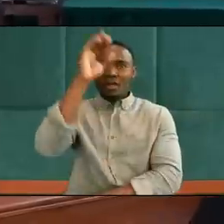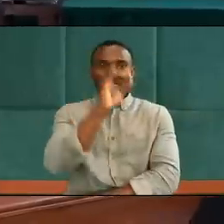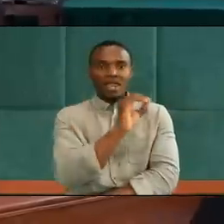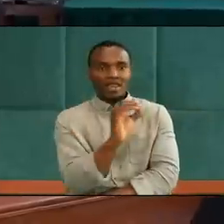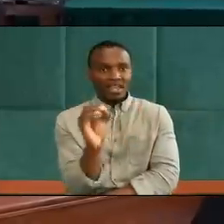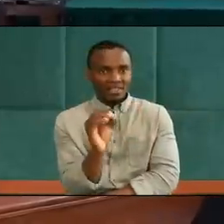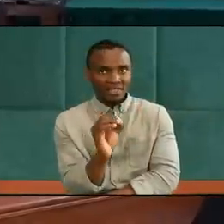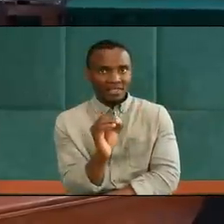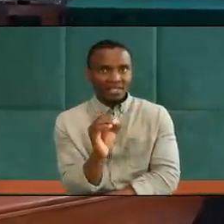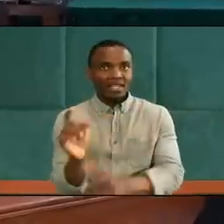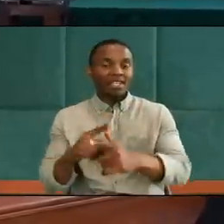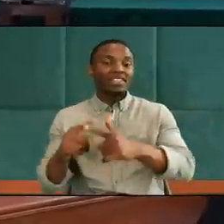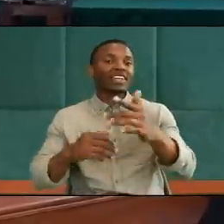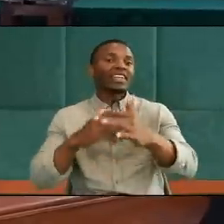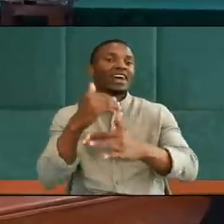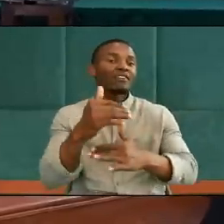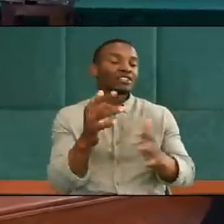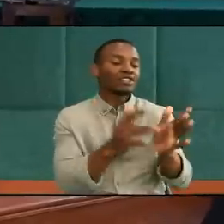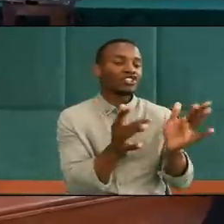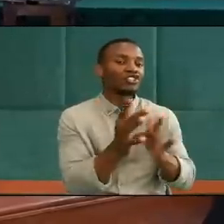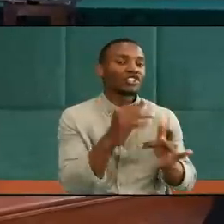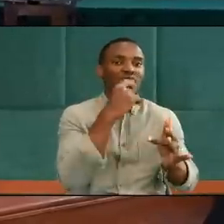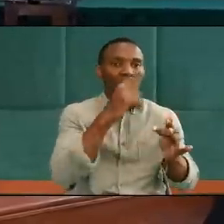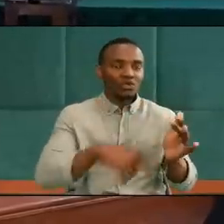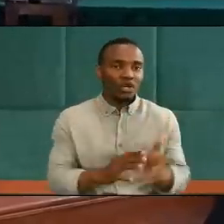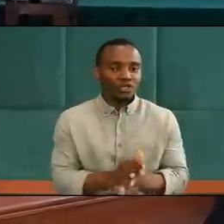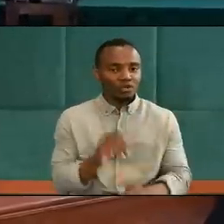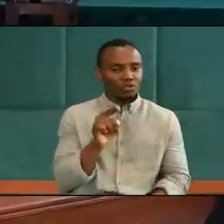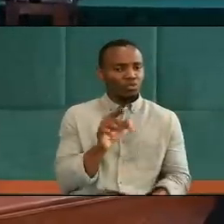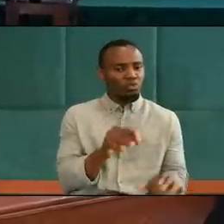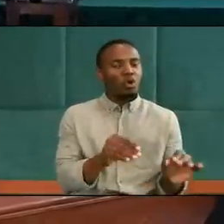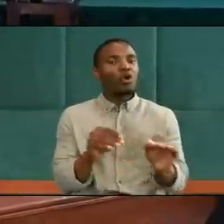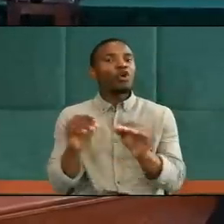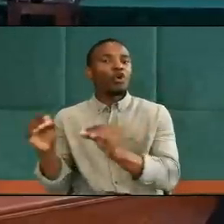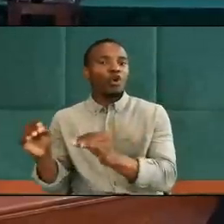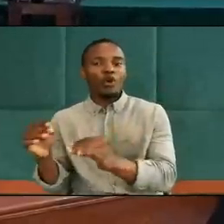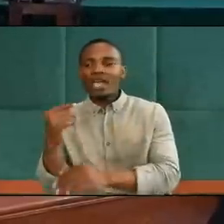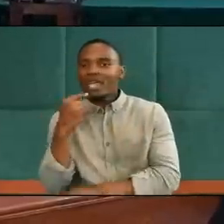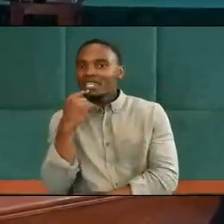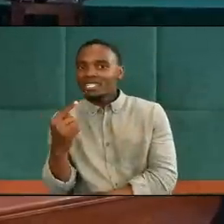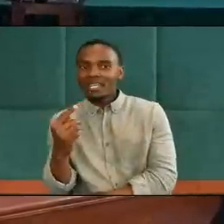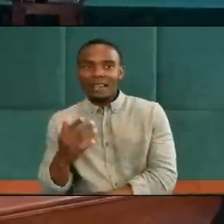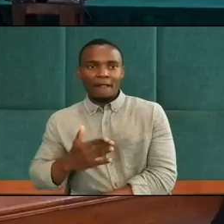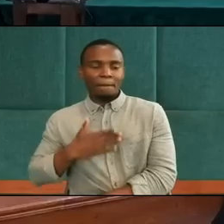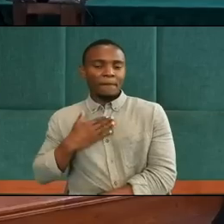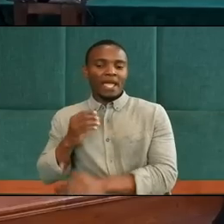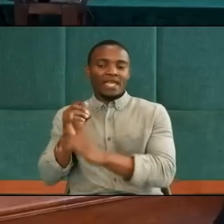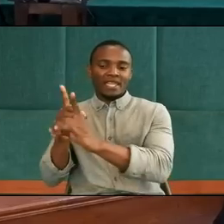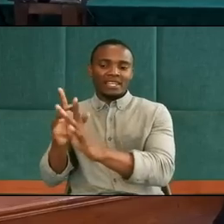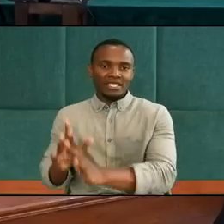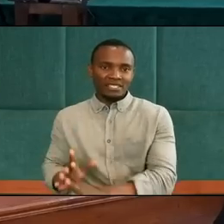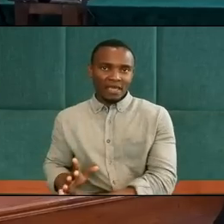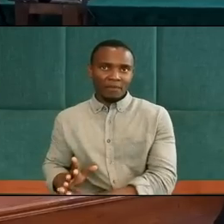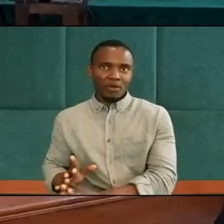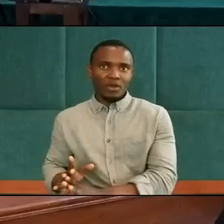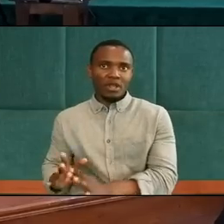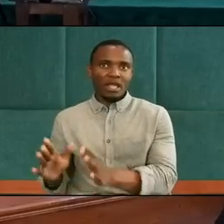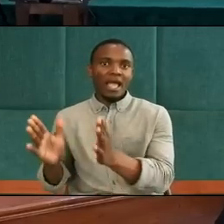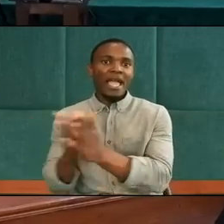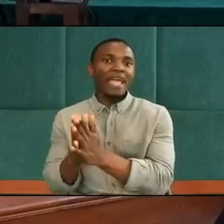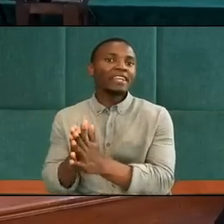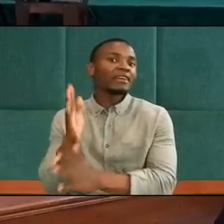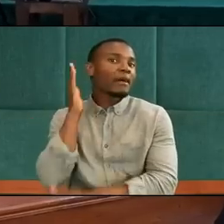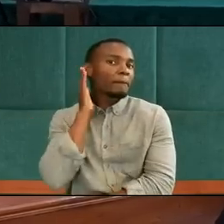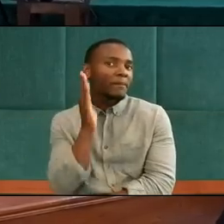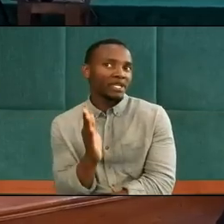interested in. After that, Jesus says, "Go and tell my disciples and